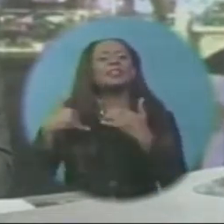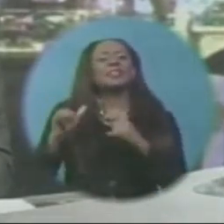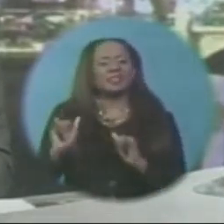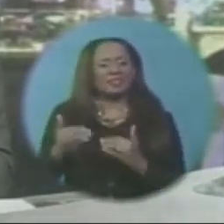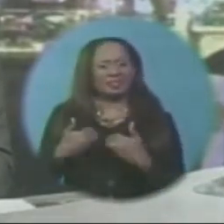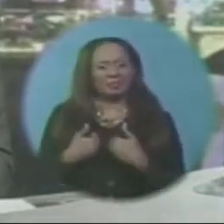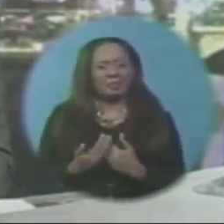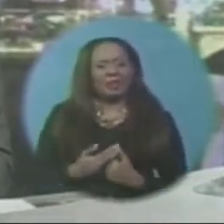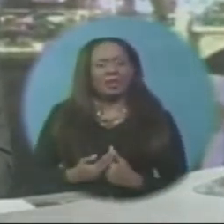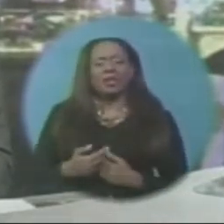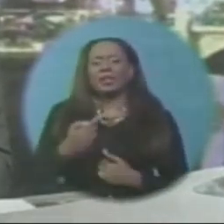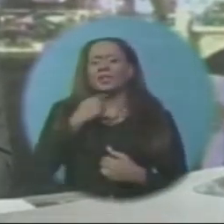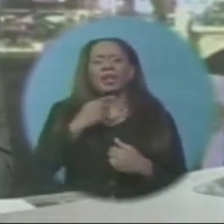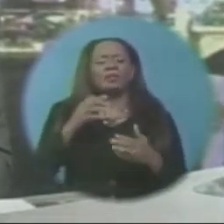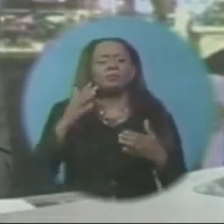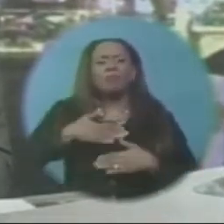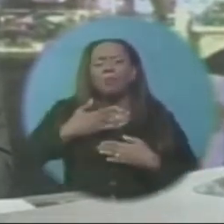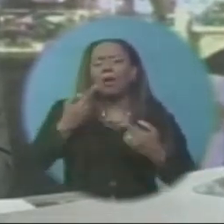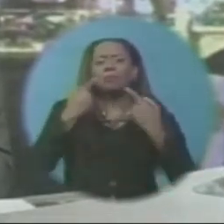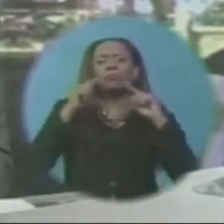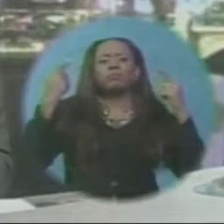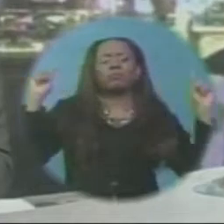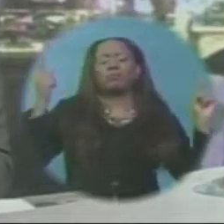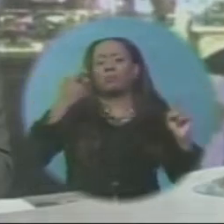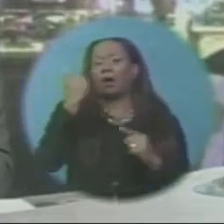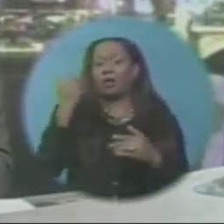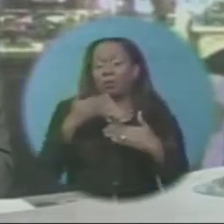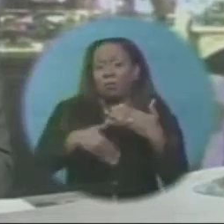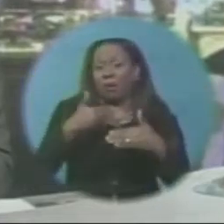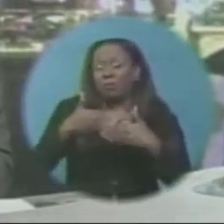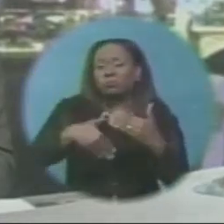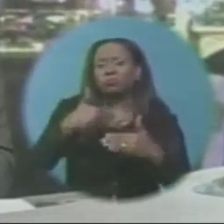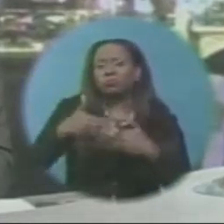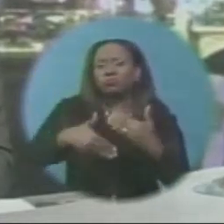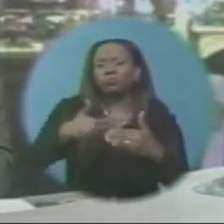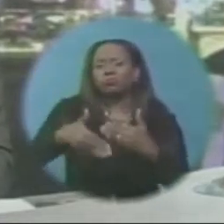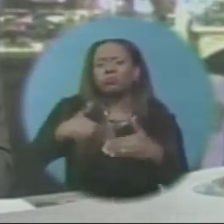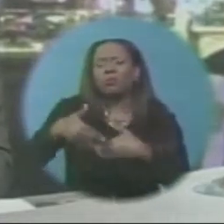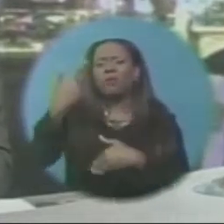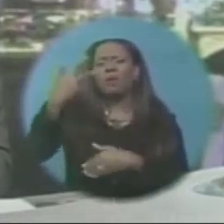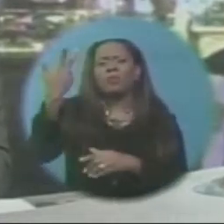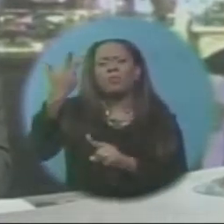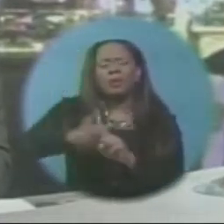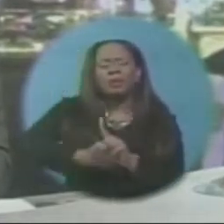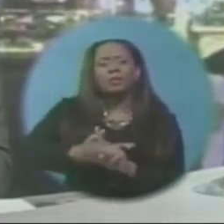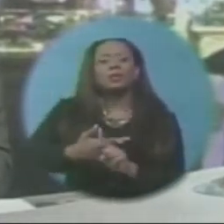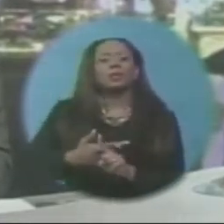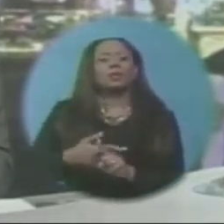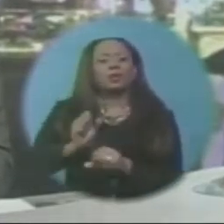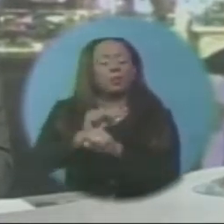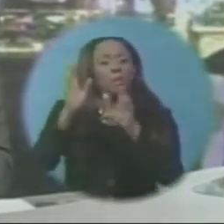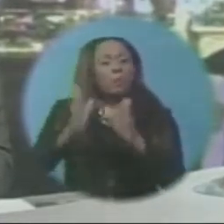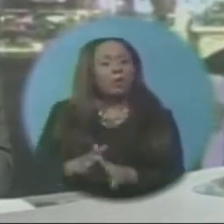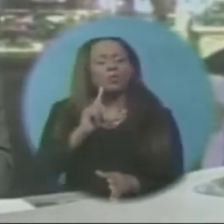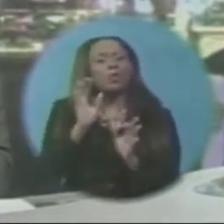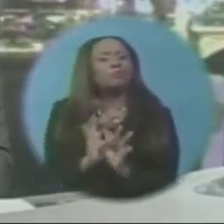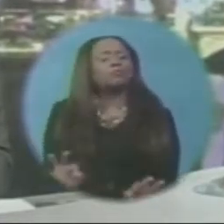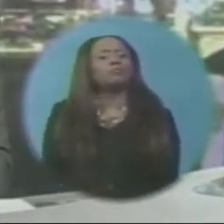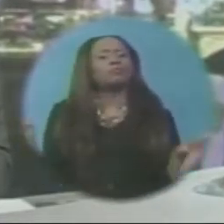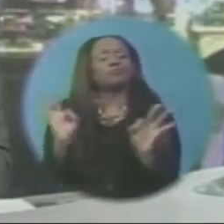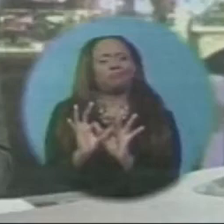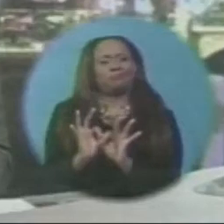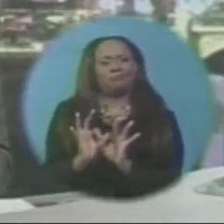been achieved, noting that it was an ongoing process for the last 3 months. He adds that there are valued workers who make up the family of